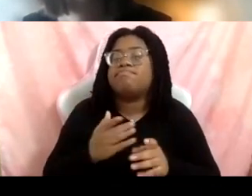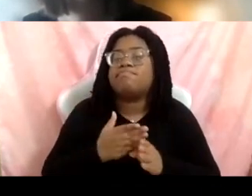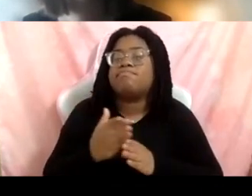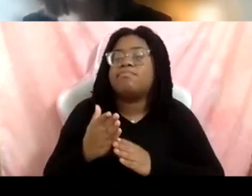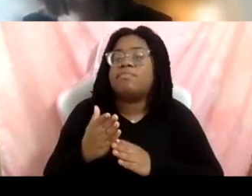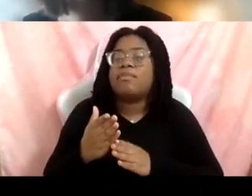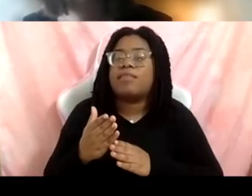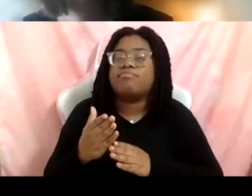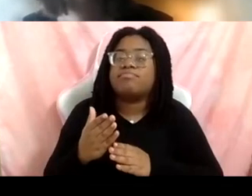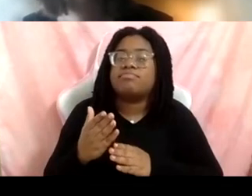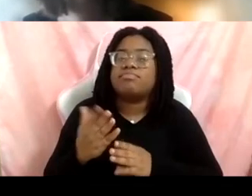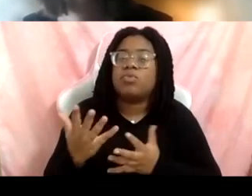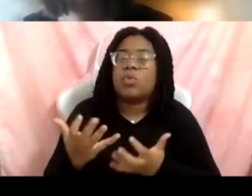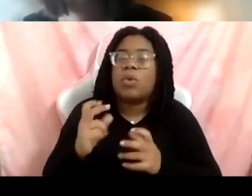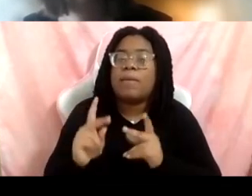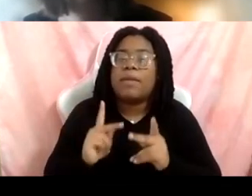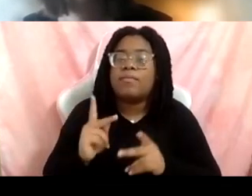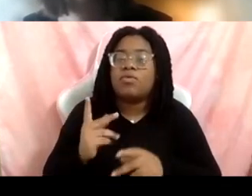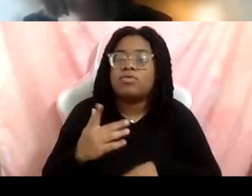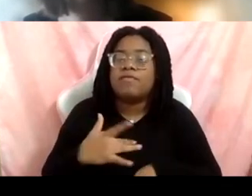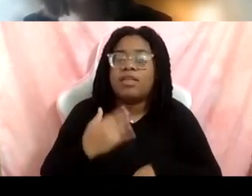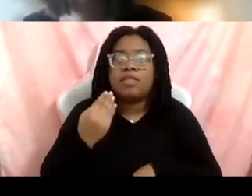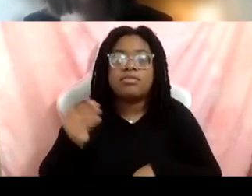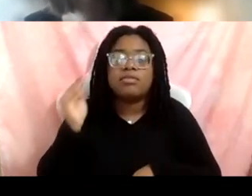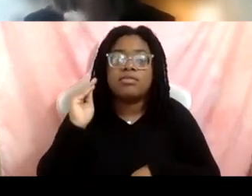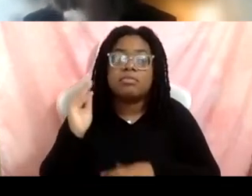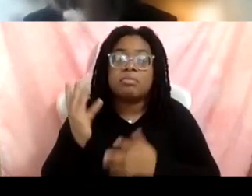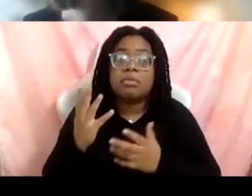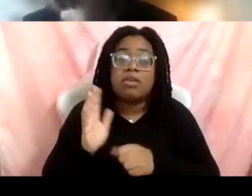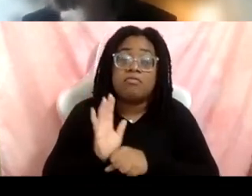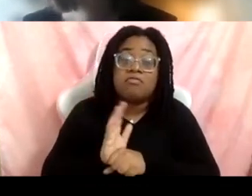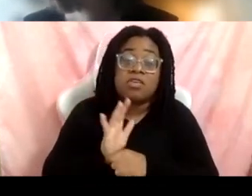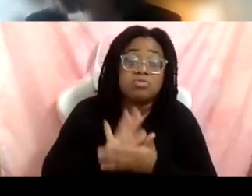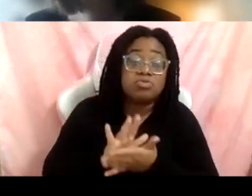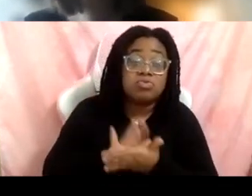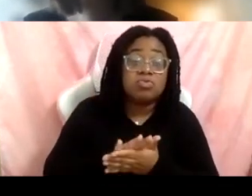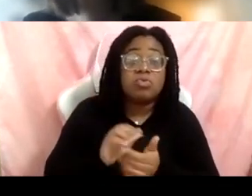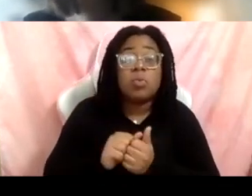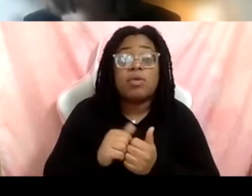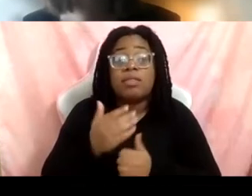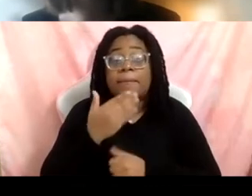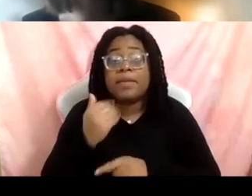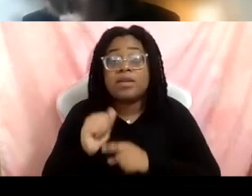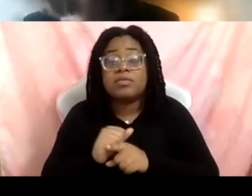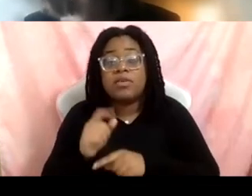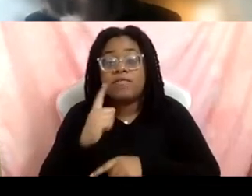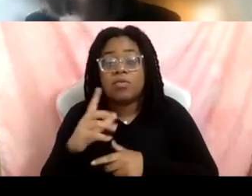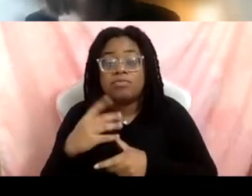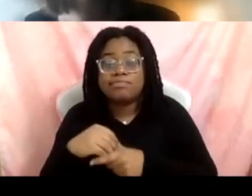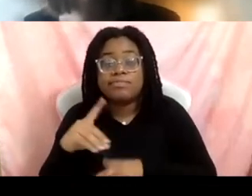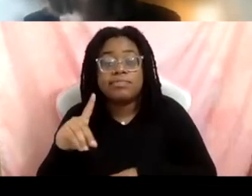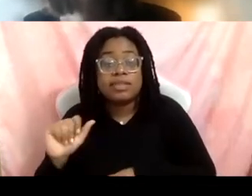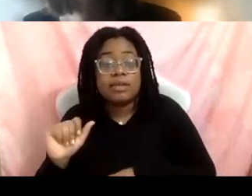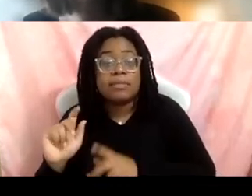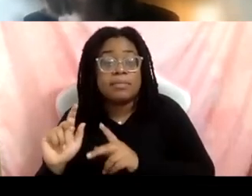watching this panel, whether it's film students with disabilities or film schools thinking about best practices they can implement in